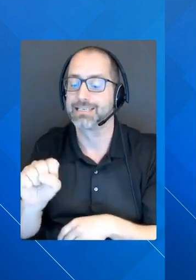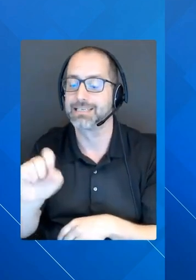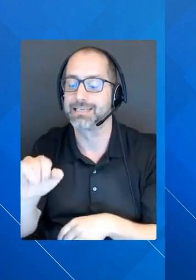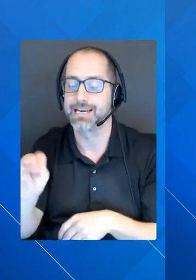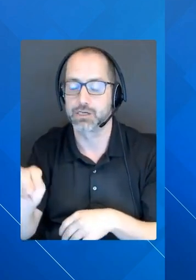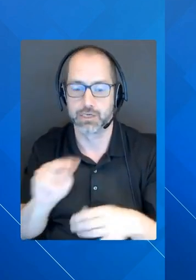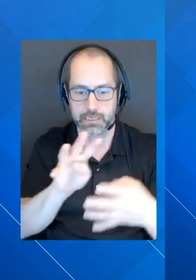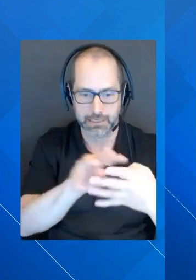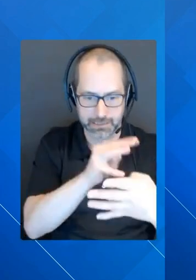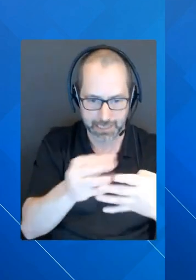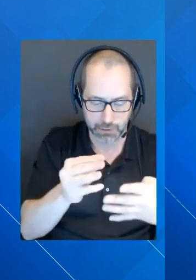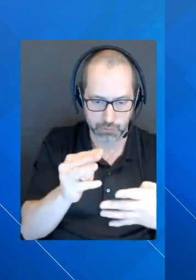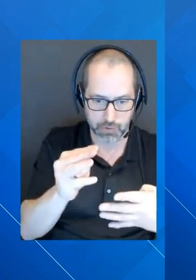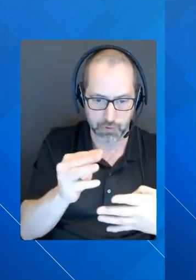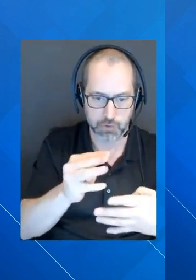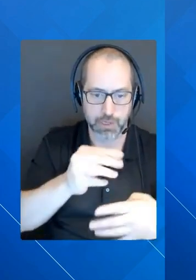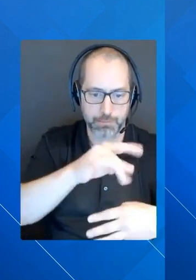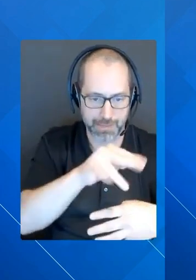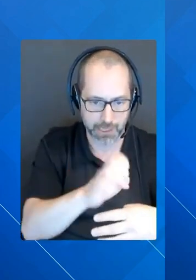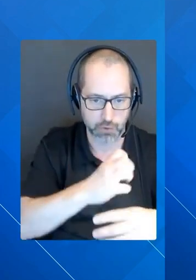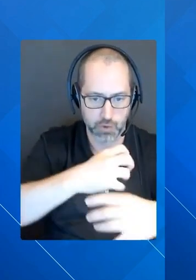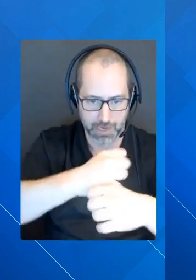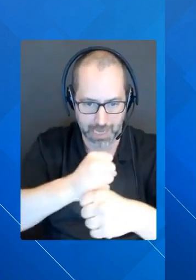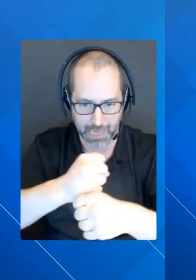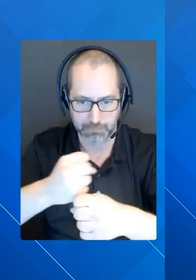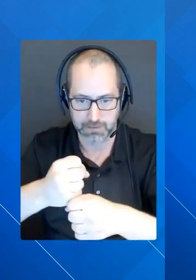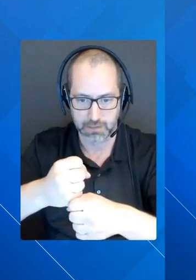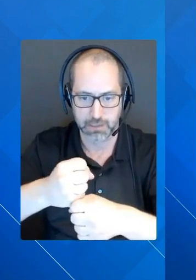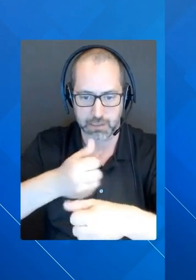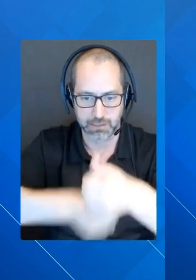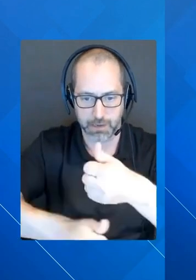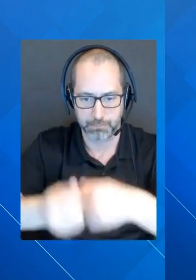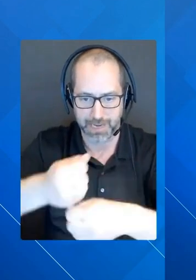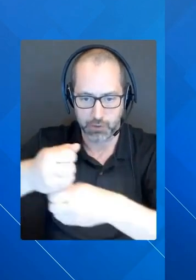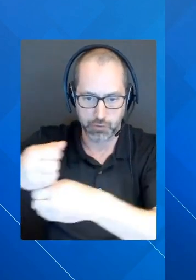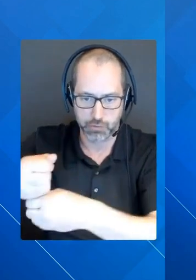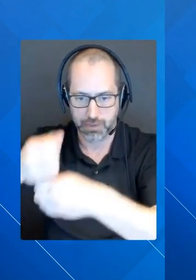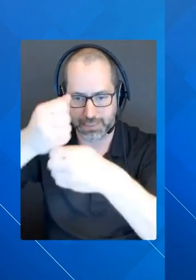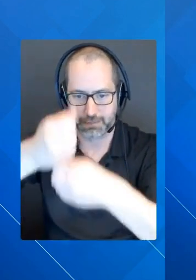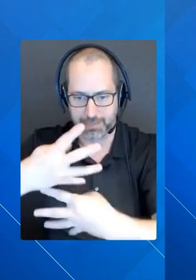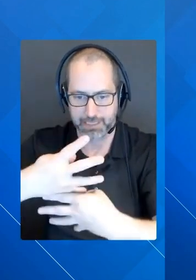menu button collapsed submenu. Expanded.